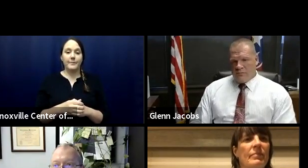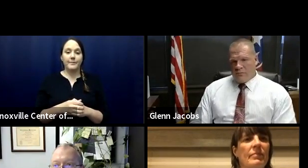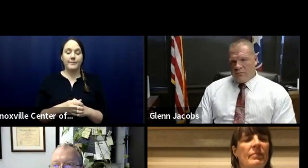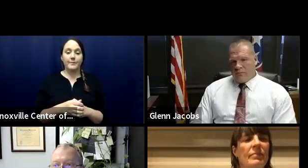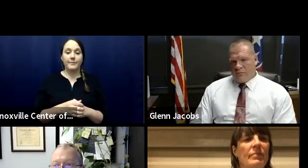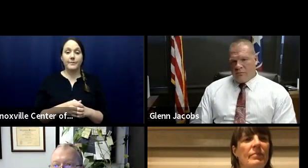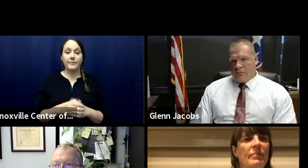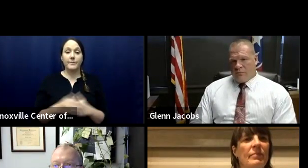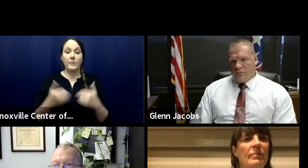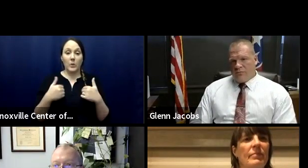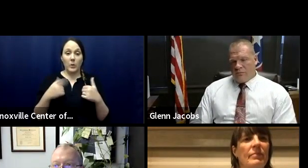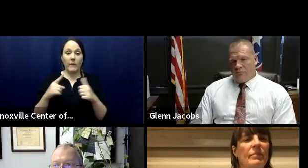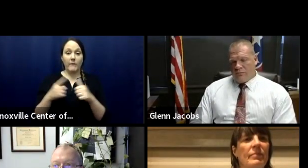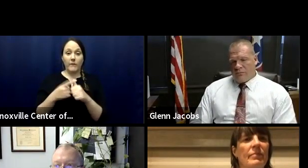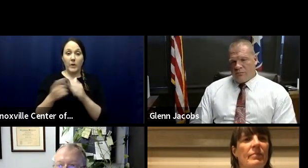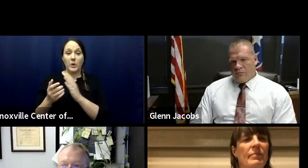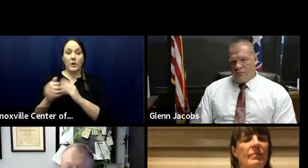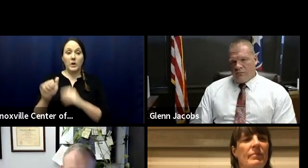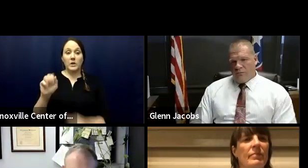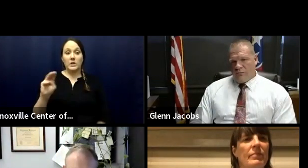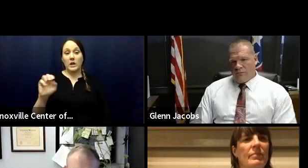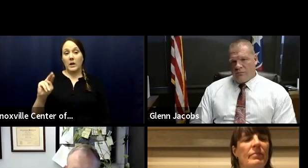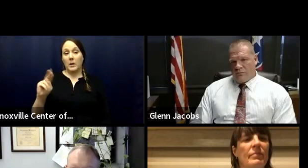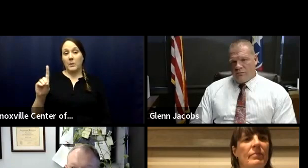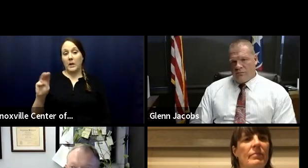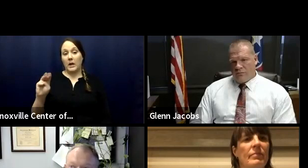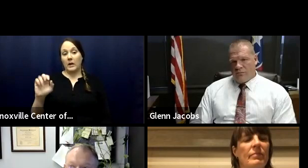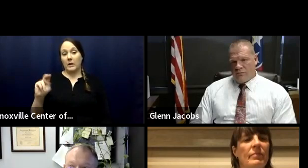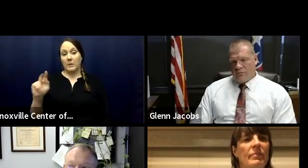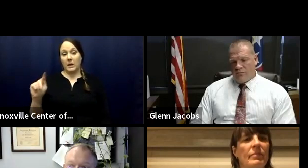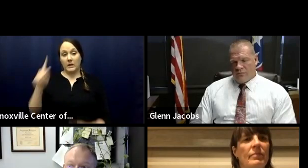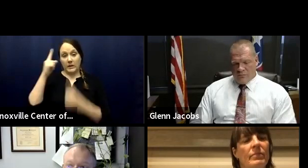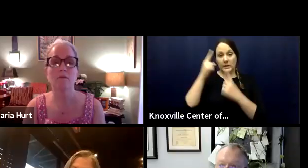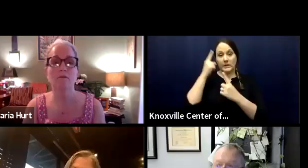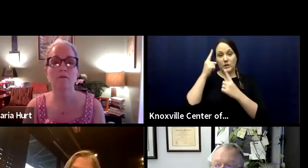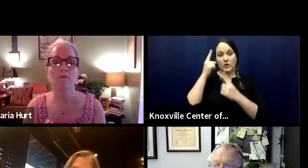we do have First Amendment considerations to think about here.